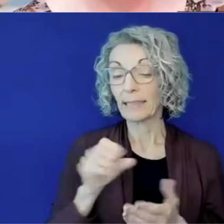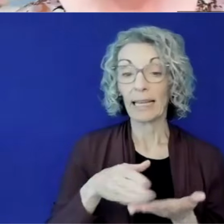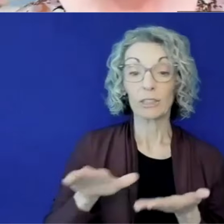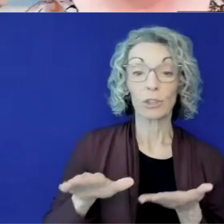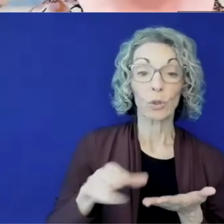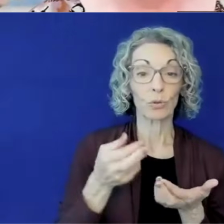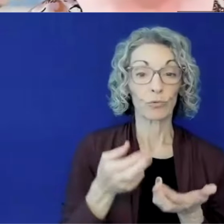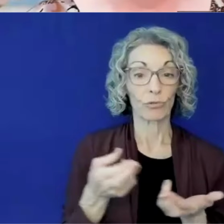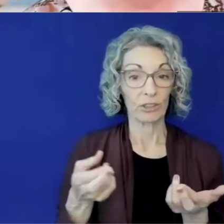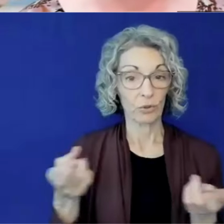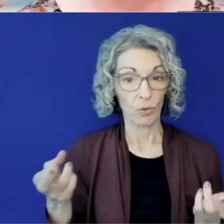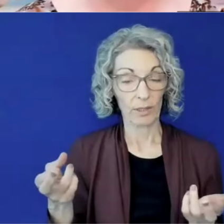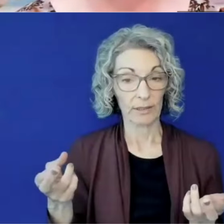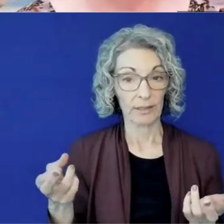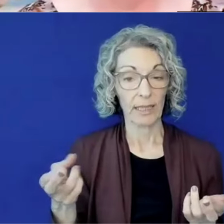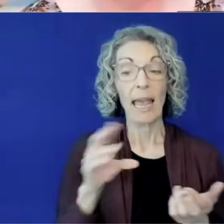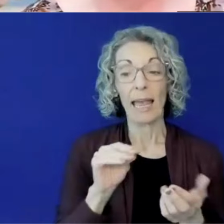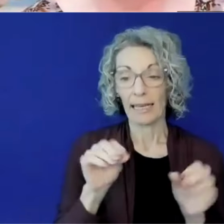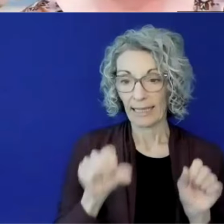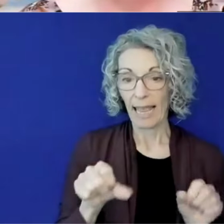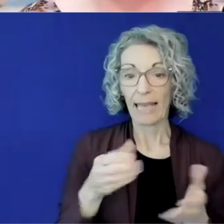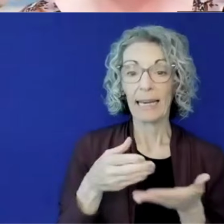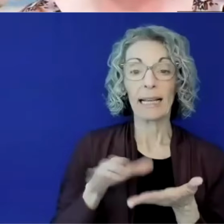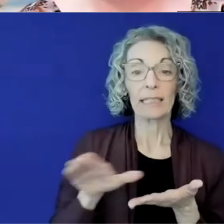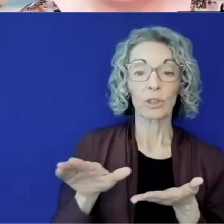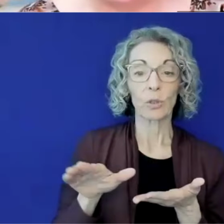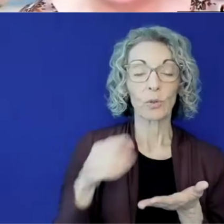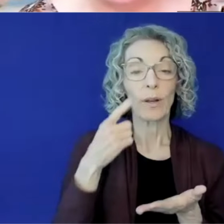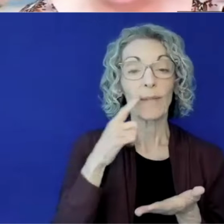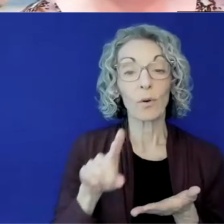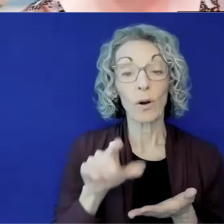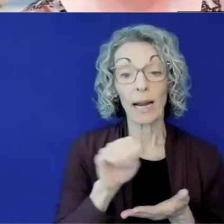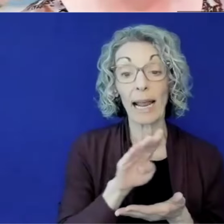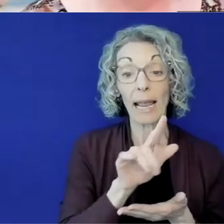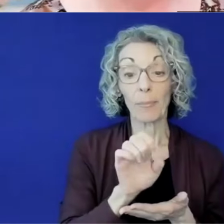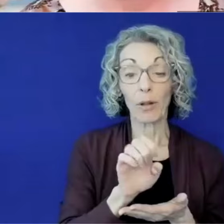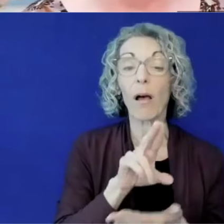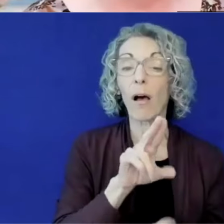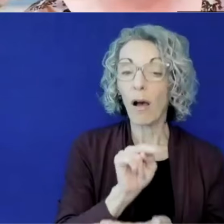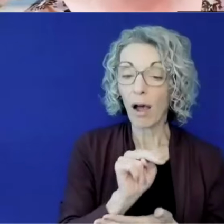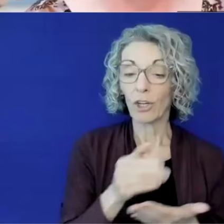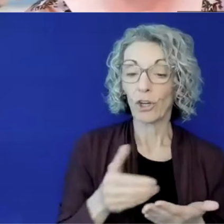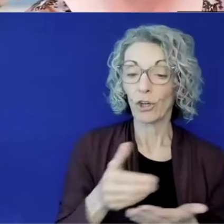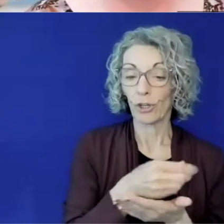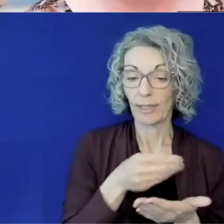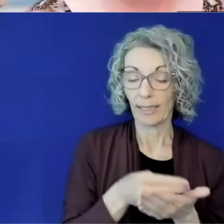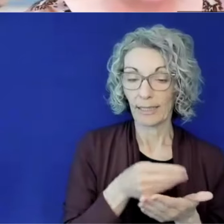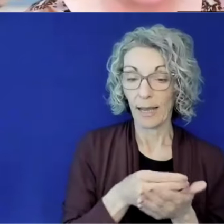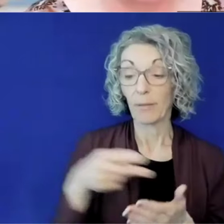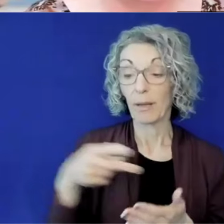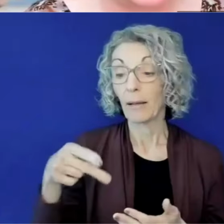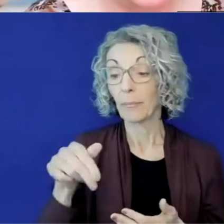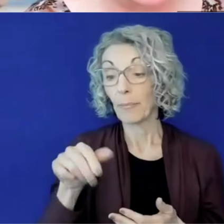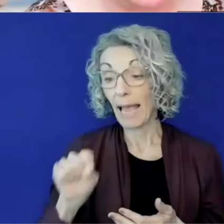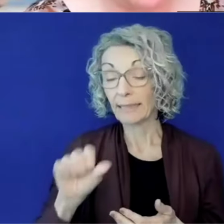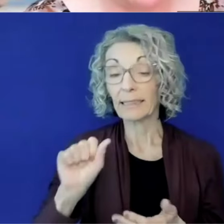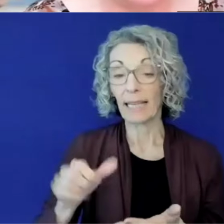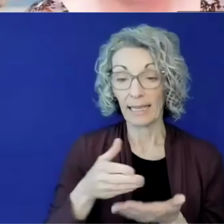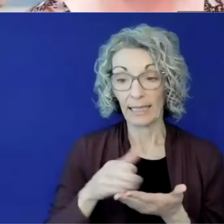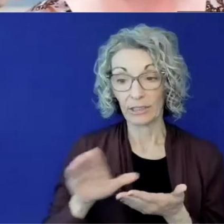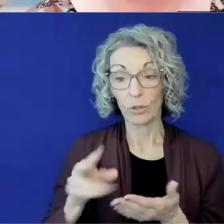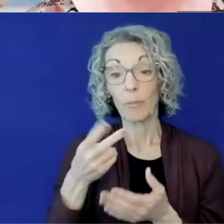resources, and they can exclude for able unearned income. For PASS, they can exclude earned